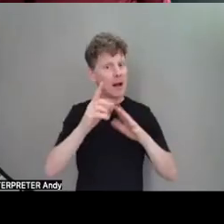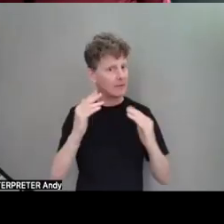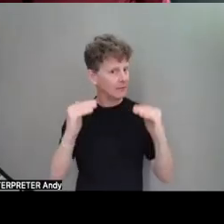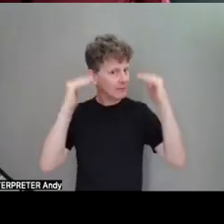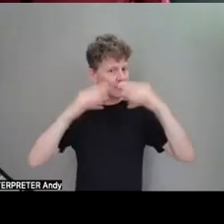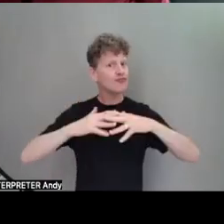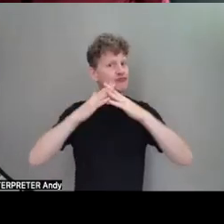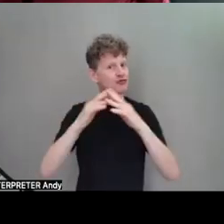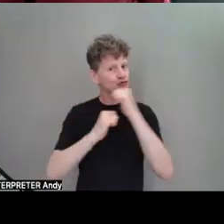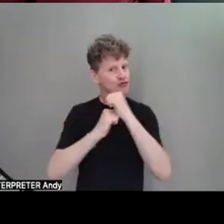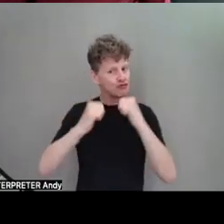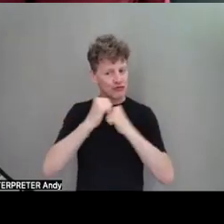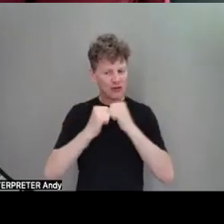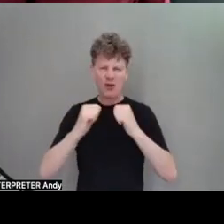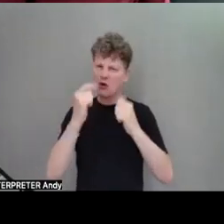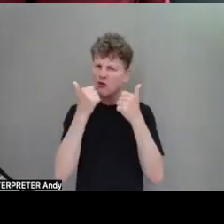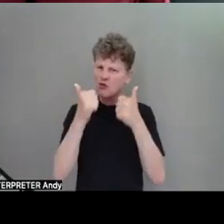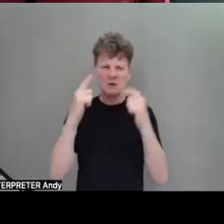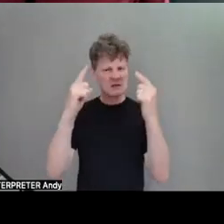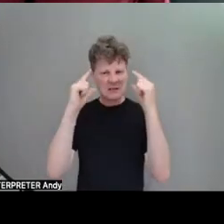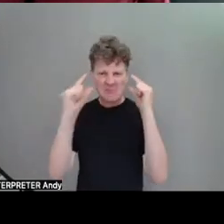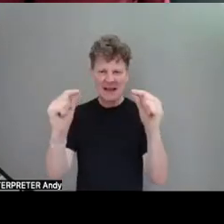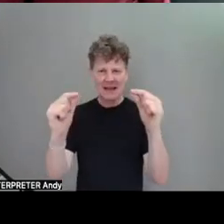optimized for speed and lexical access.